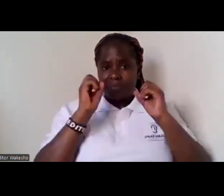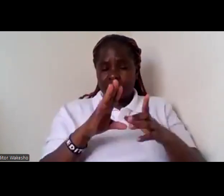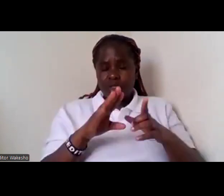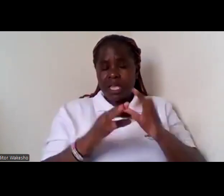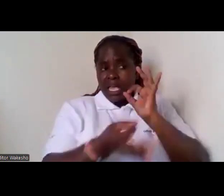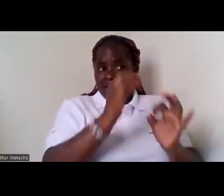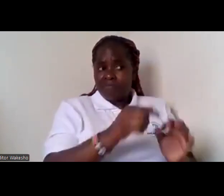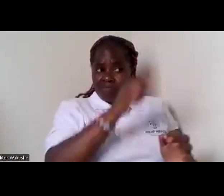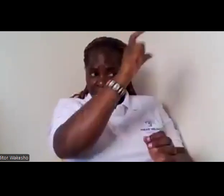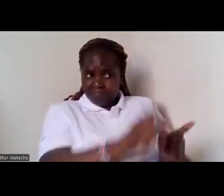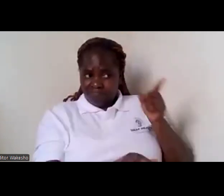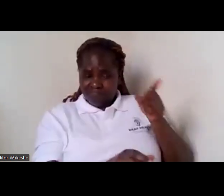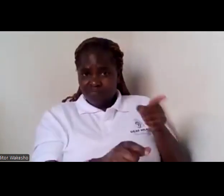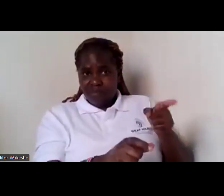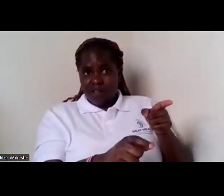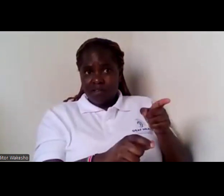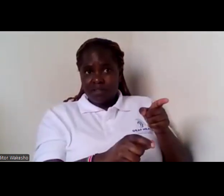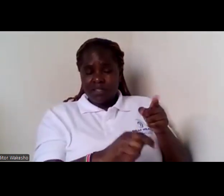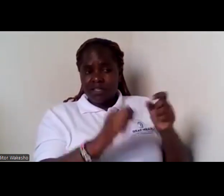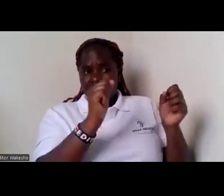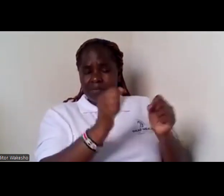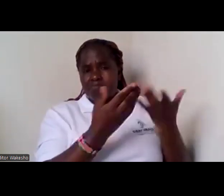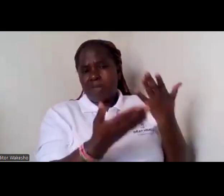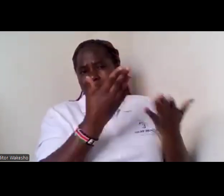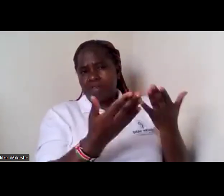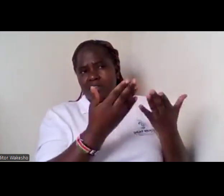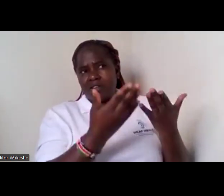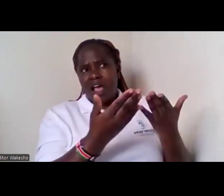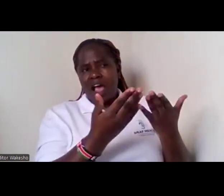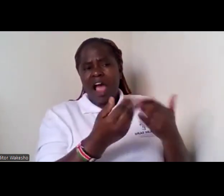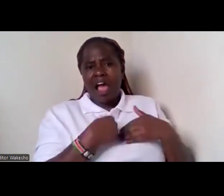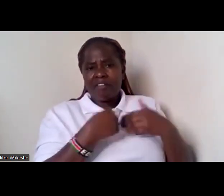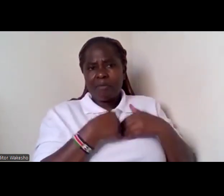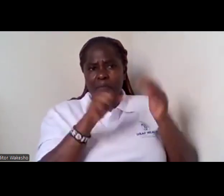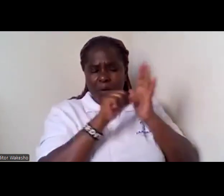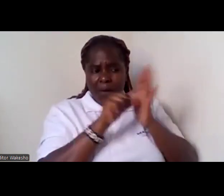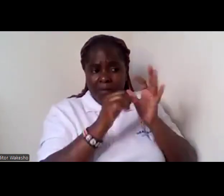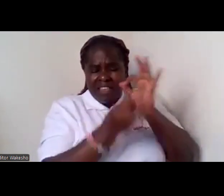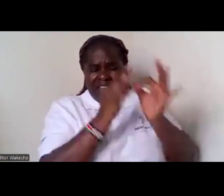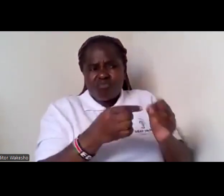with either who cannot use or have had issues using hormonal